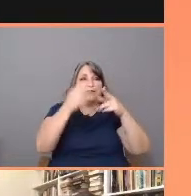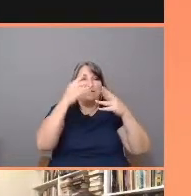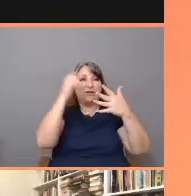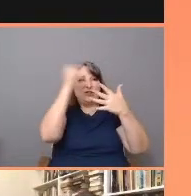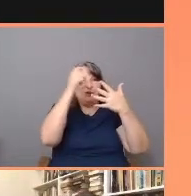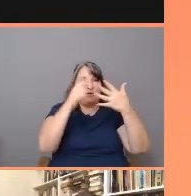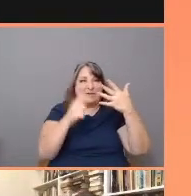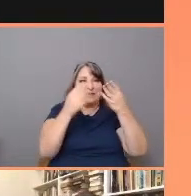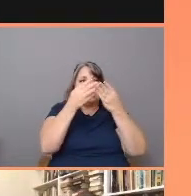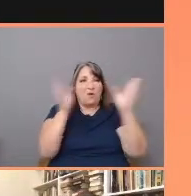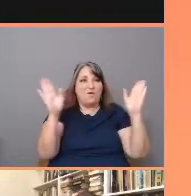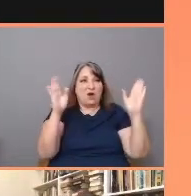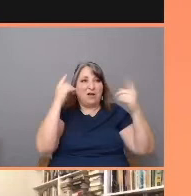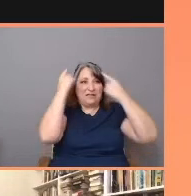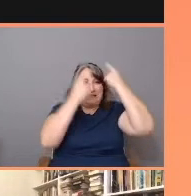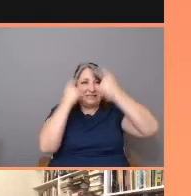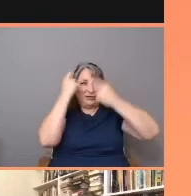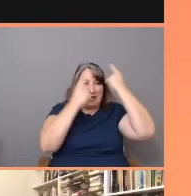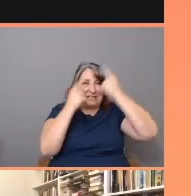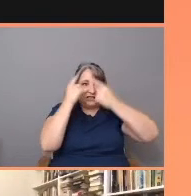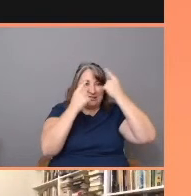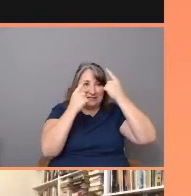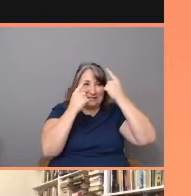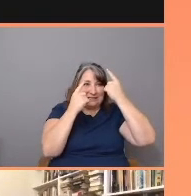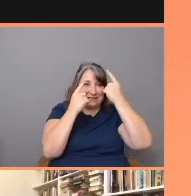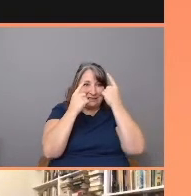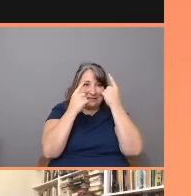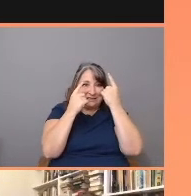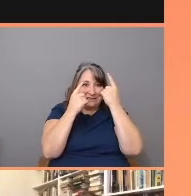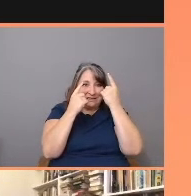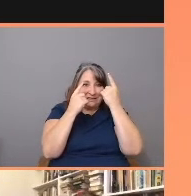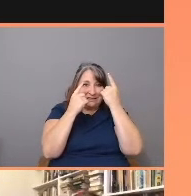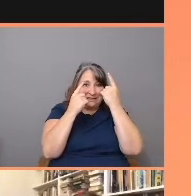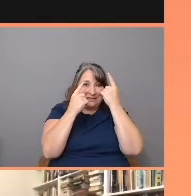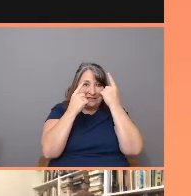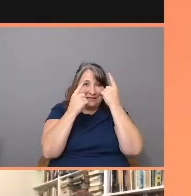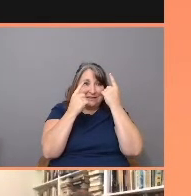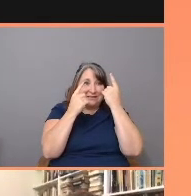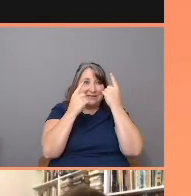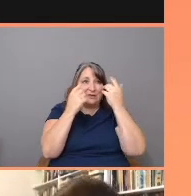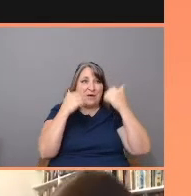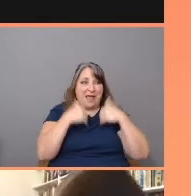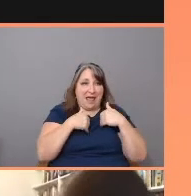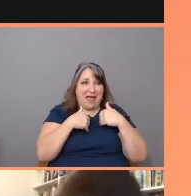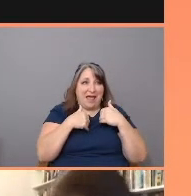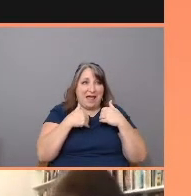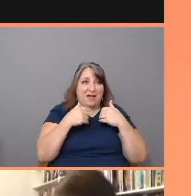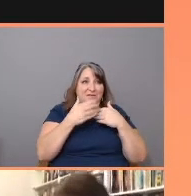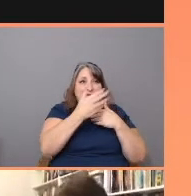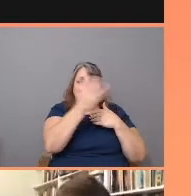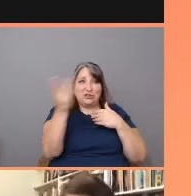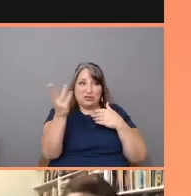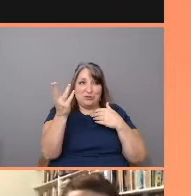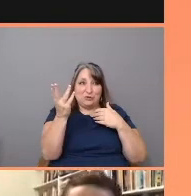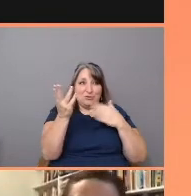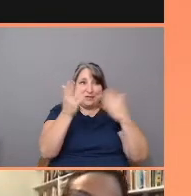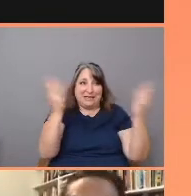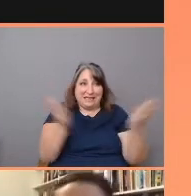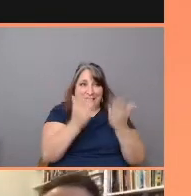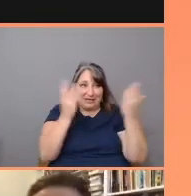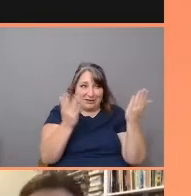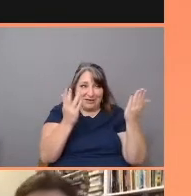overall considerations just to have you, hear and consider. So the first one, the